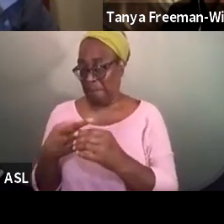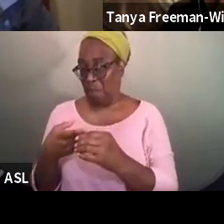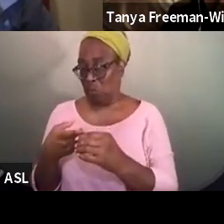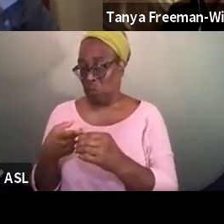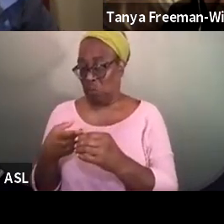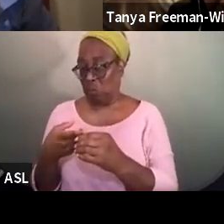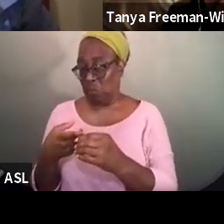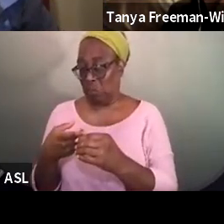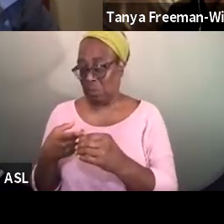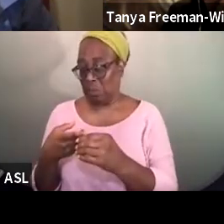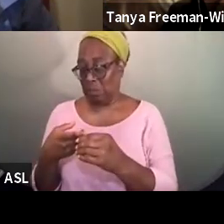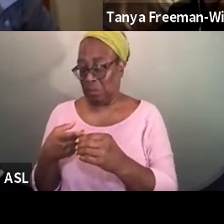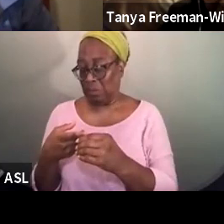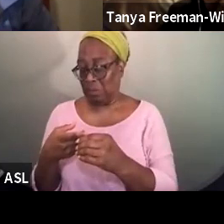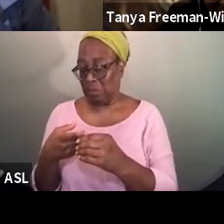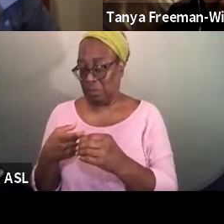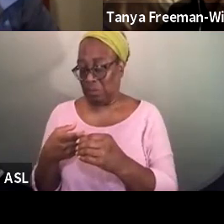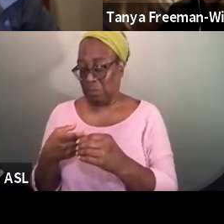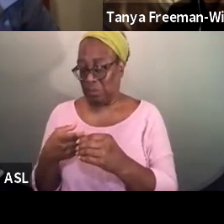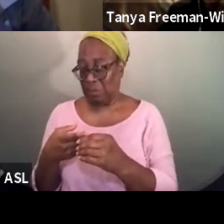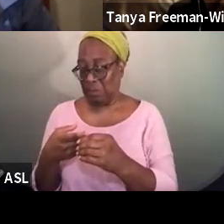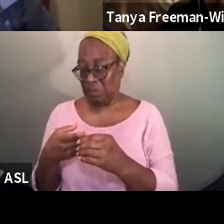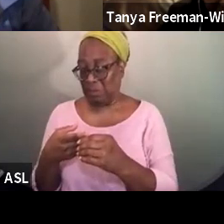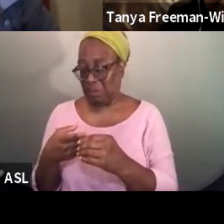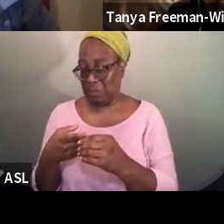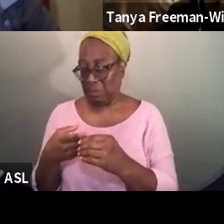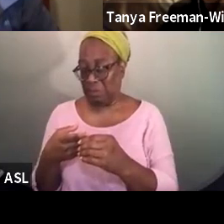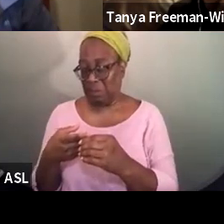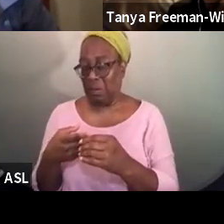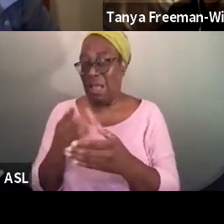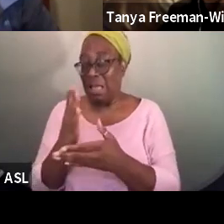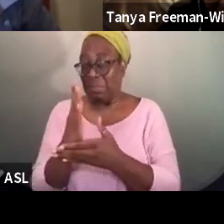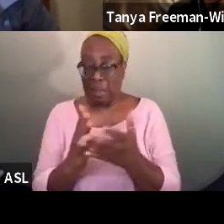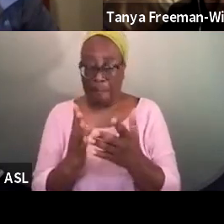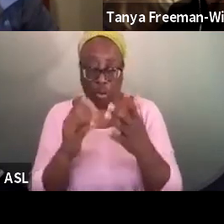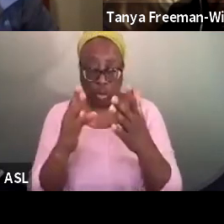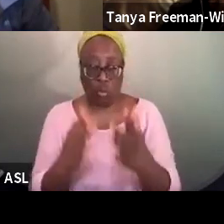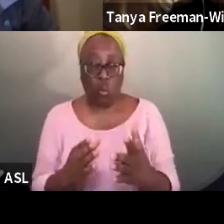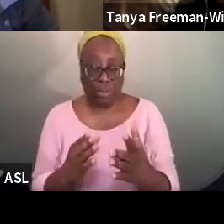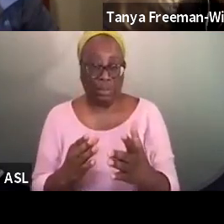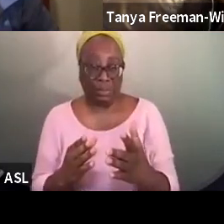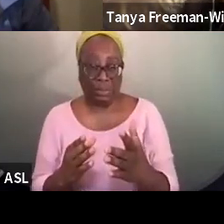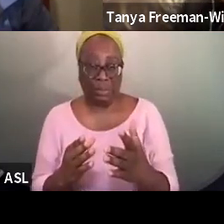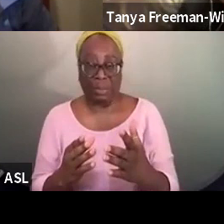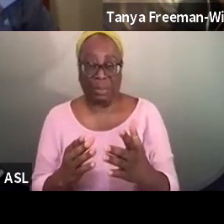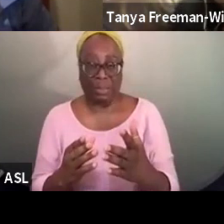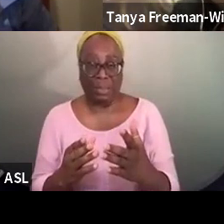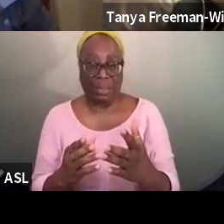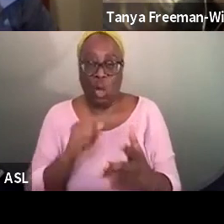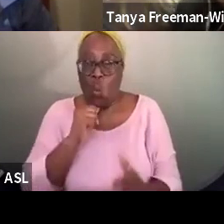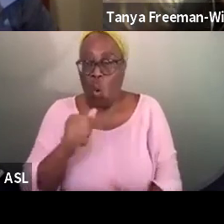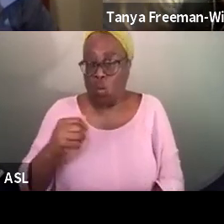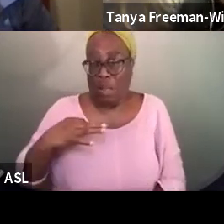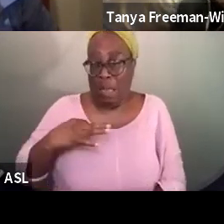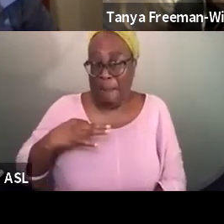to whether or not we are advantaging or disadvantaging more or less children by considering multiple